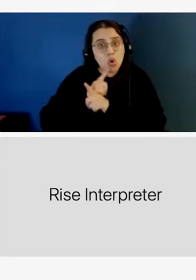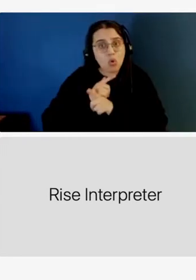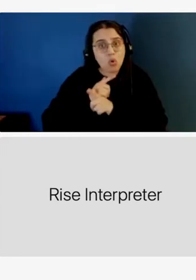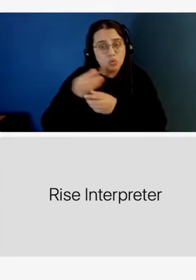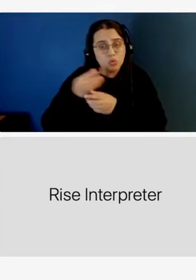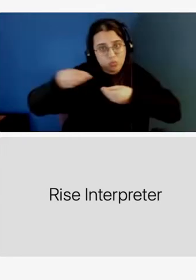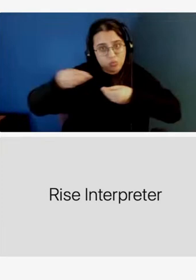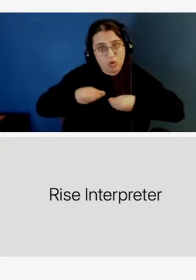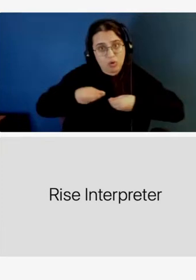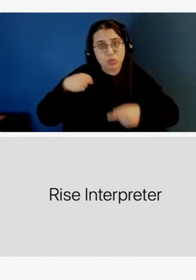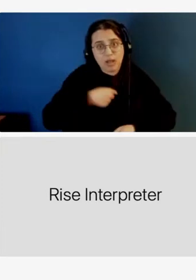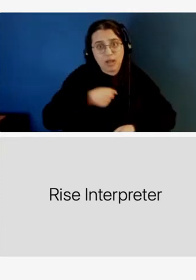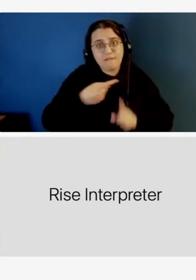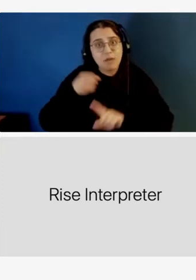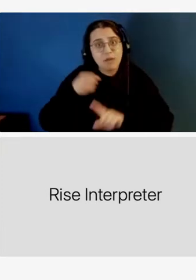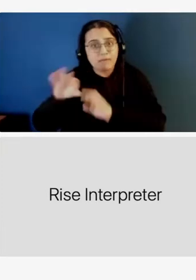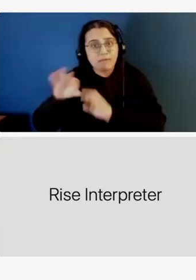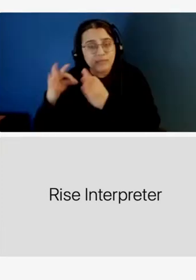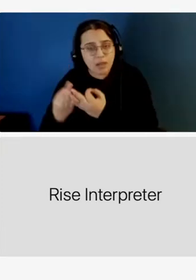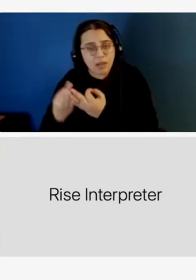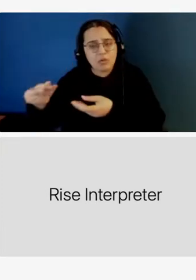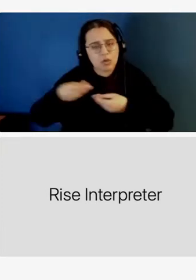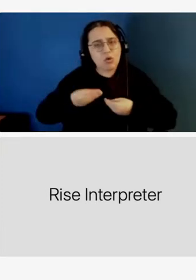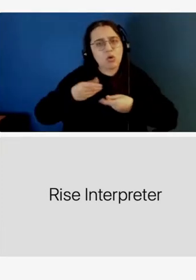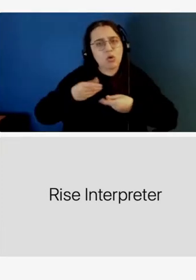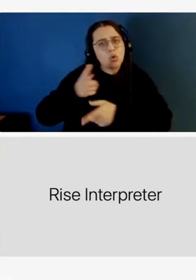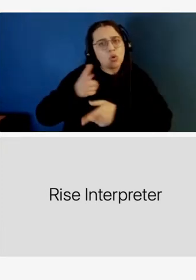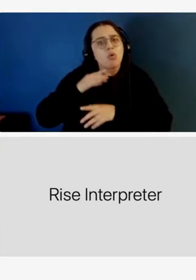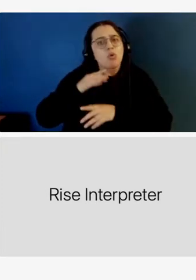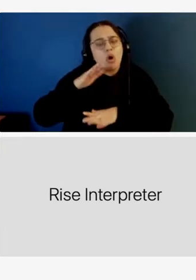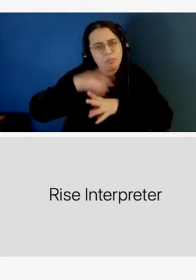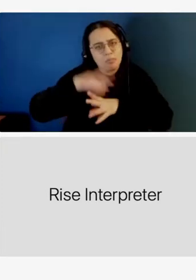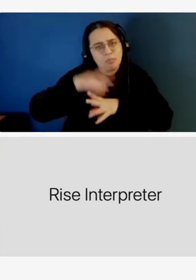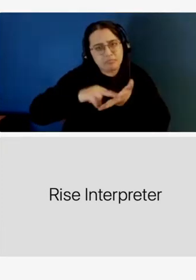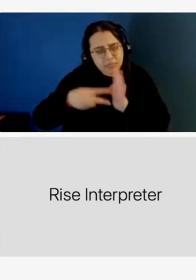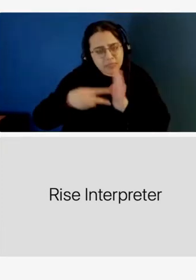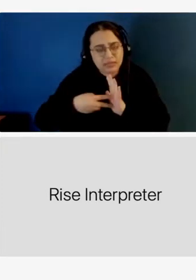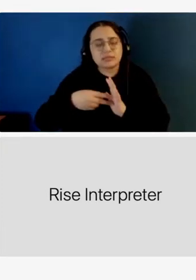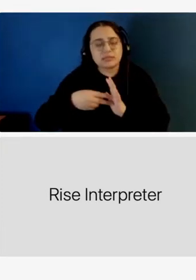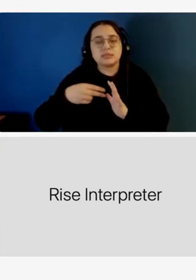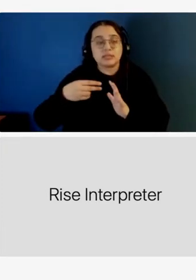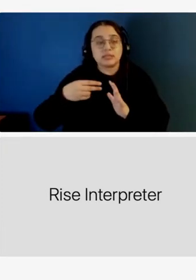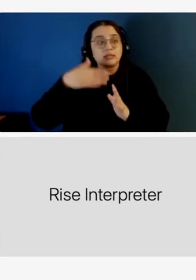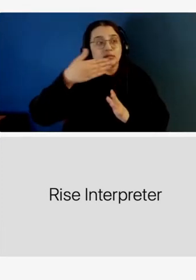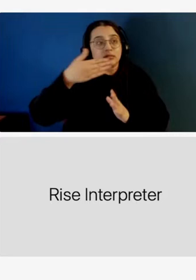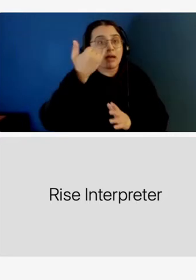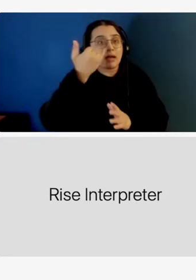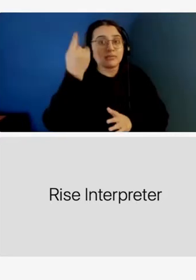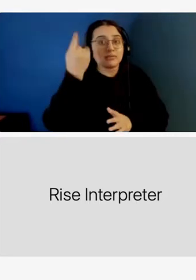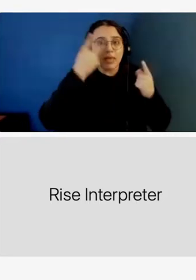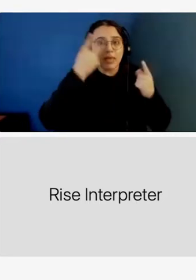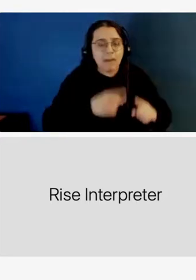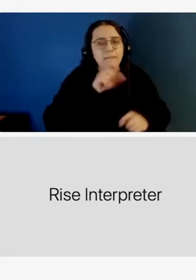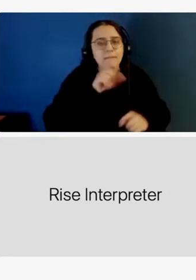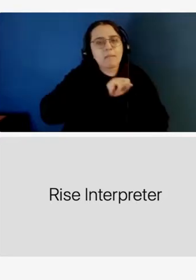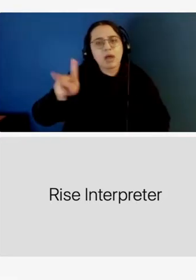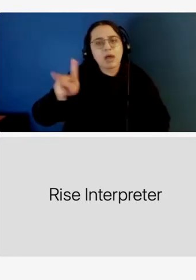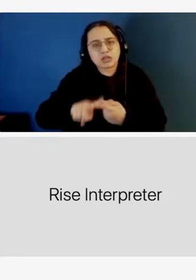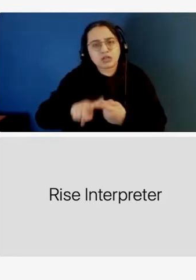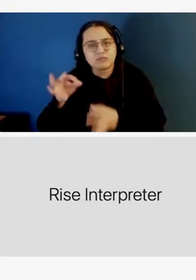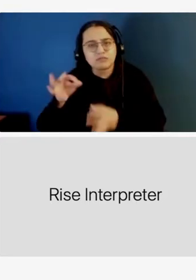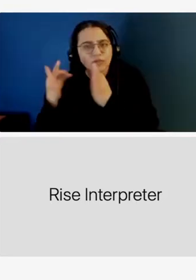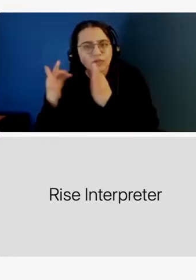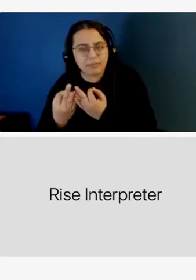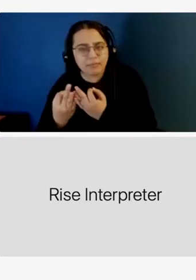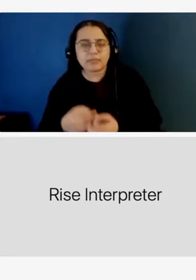something happen or we want to do something different, they've got to go back to the family, right? They can't be moved. She was going to actually meet with principal neighbors,